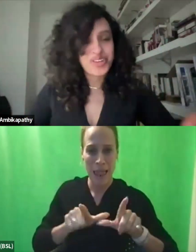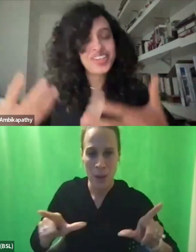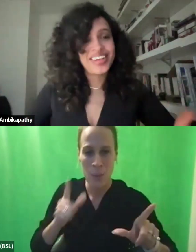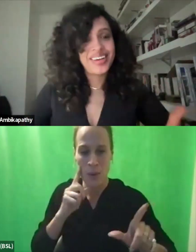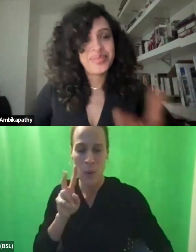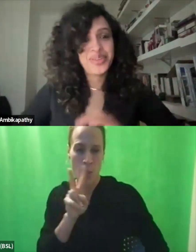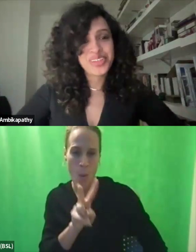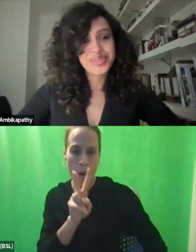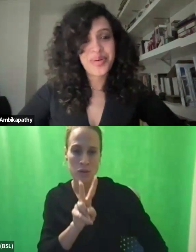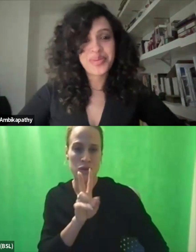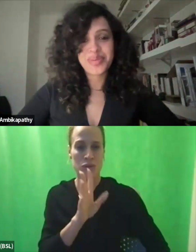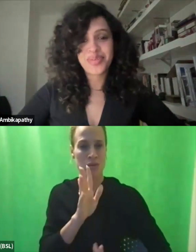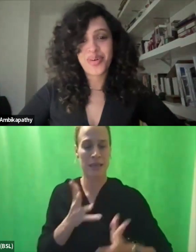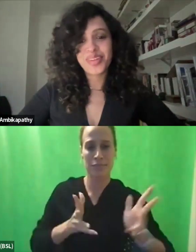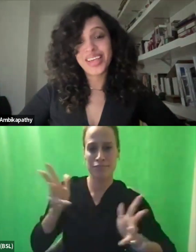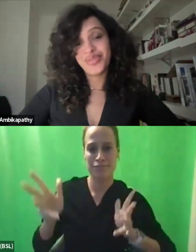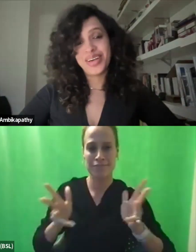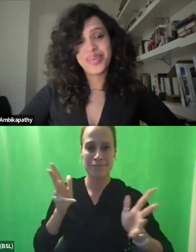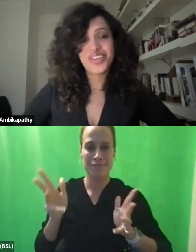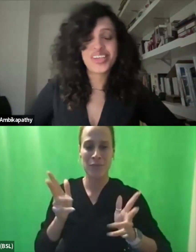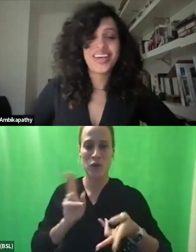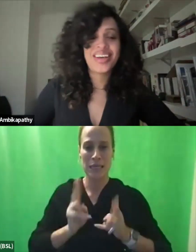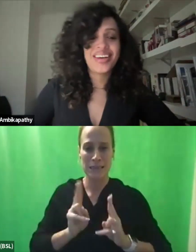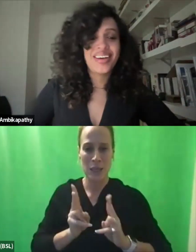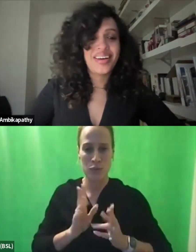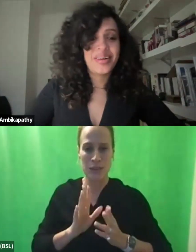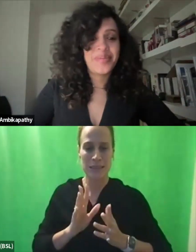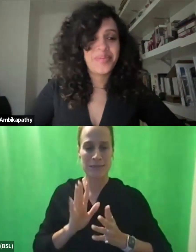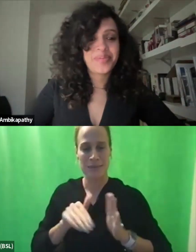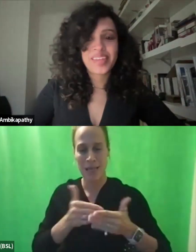kind of watch Manouchian's poems being performed. Thank you very much.